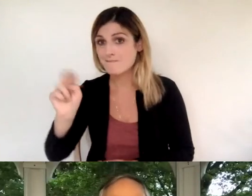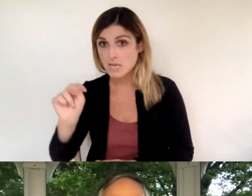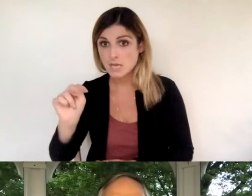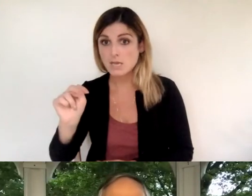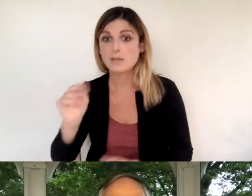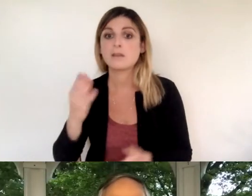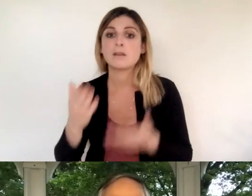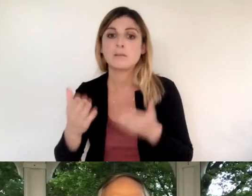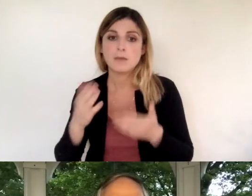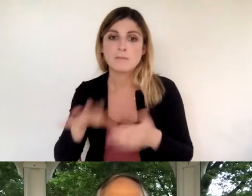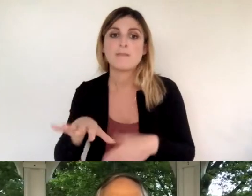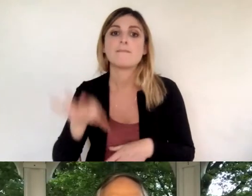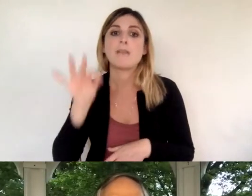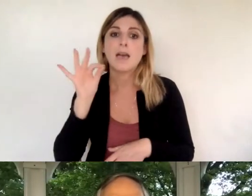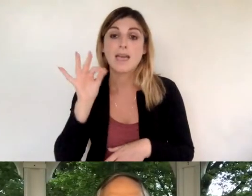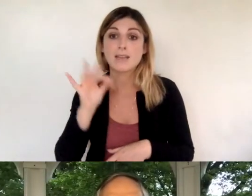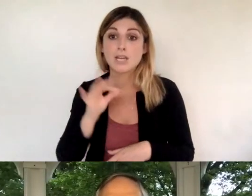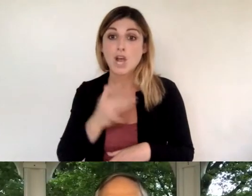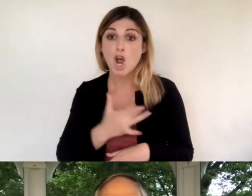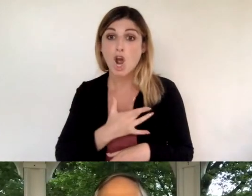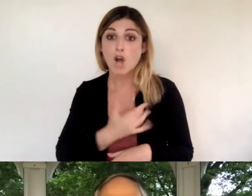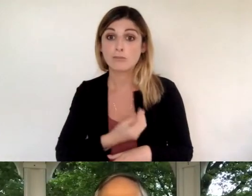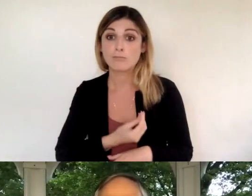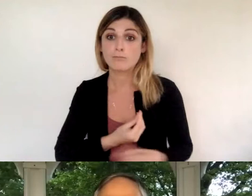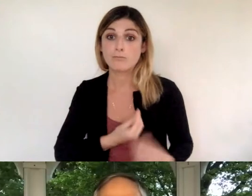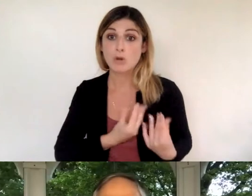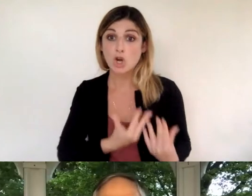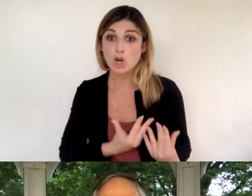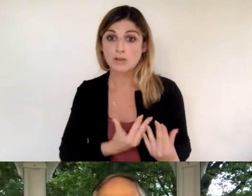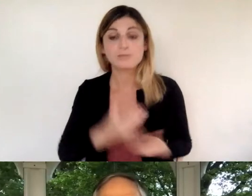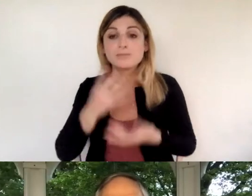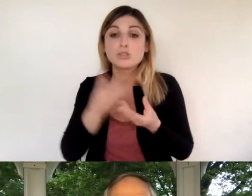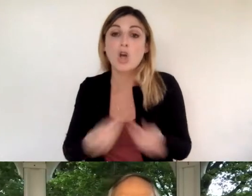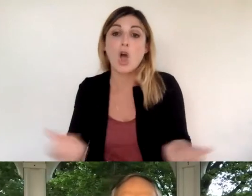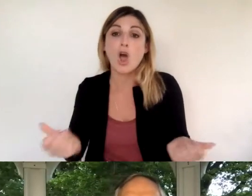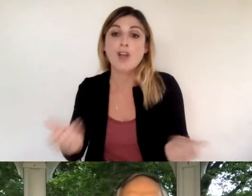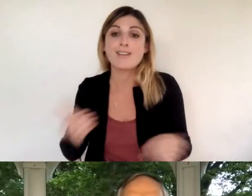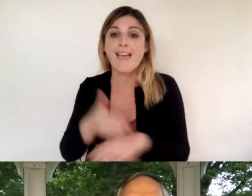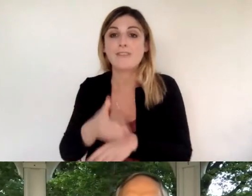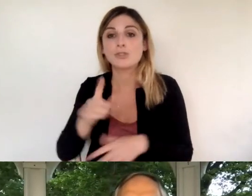what happened to me. So that mm-hmm. my diet got rid of my reflux. Yeah. So. Yeah.